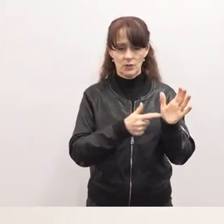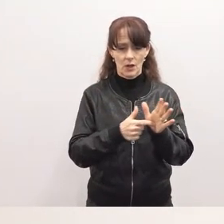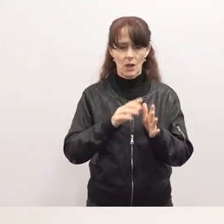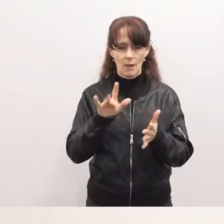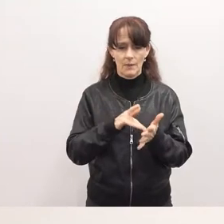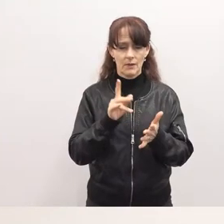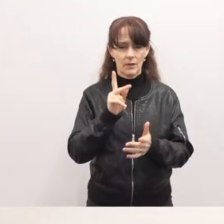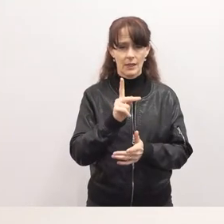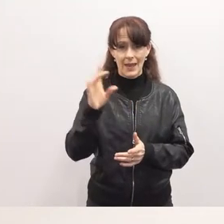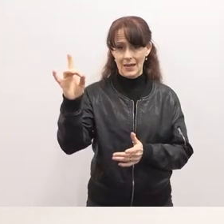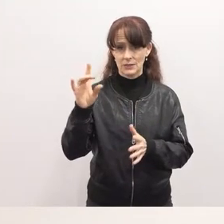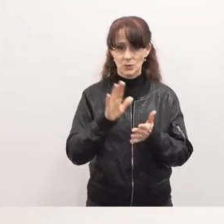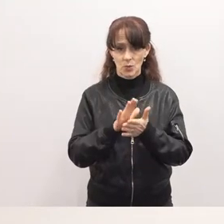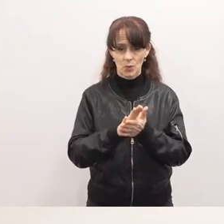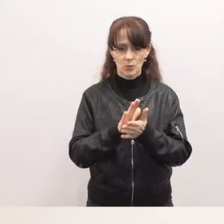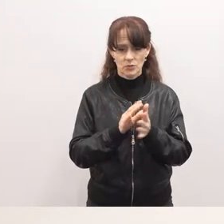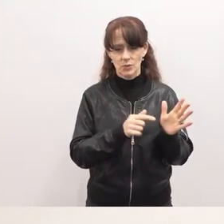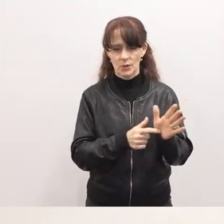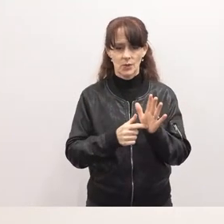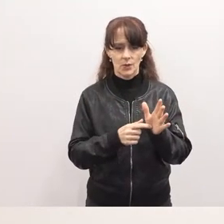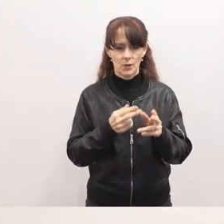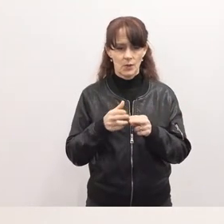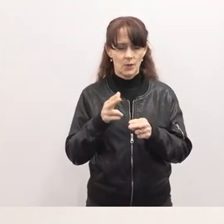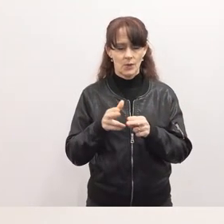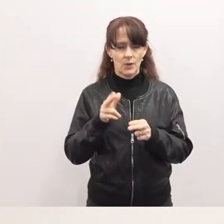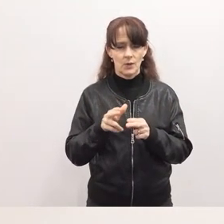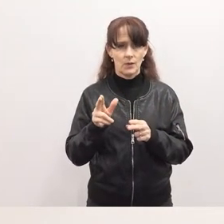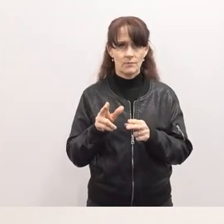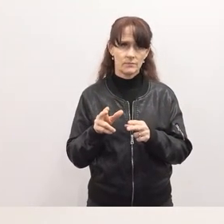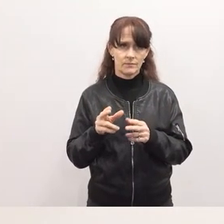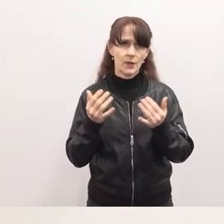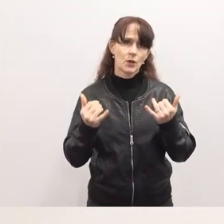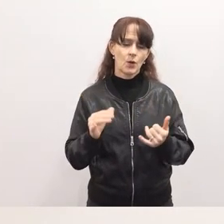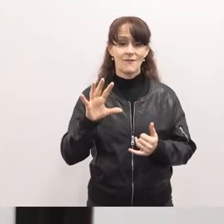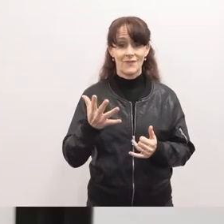and K-8 schools for our upcoming, our